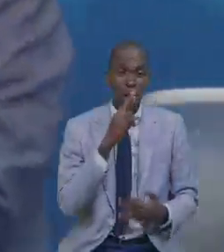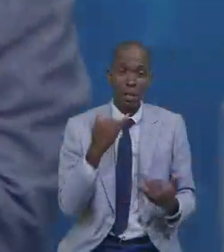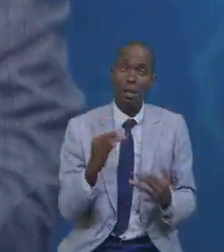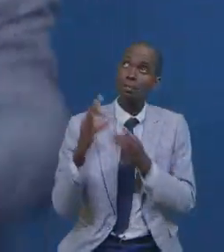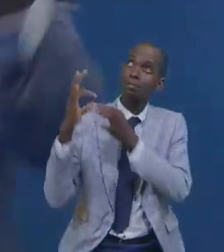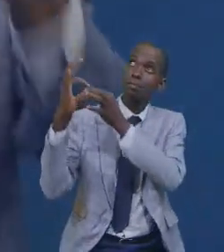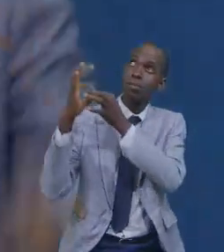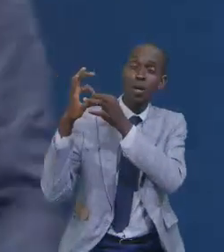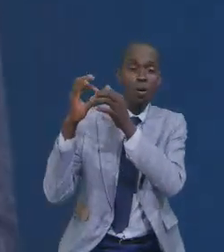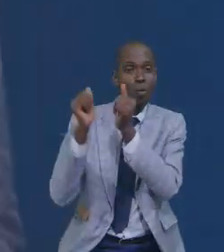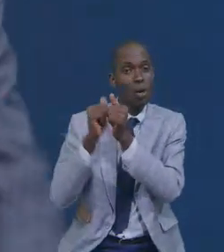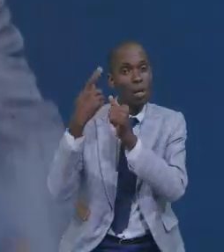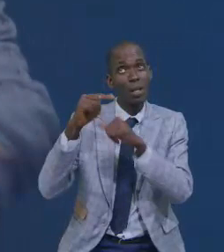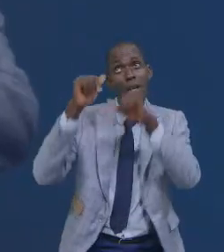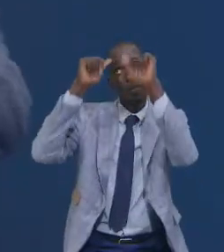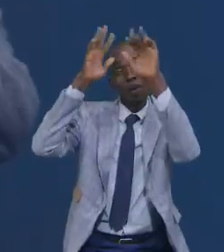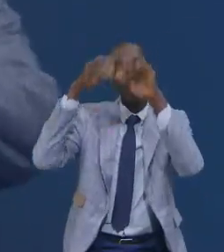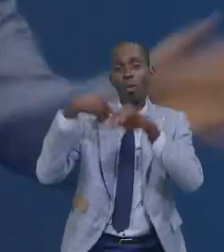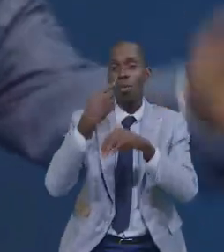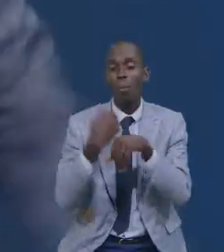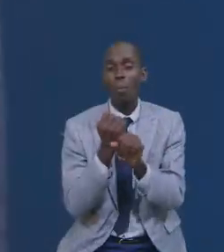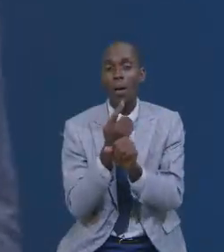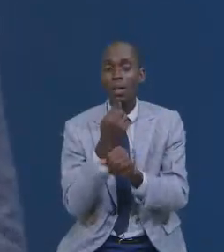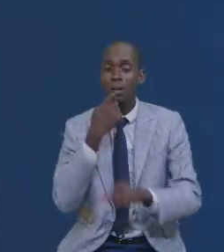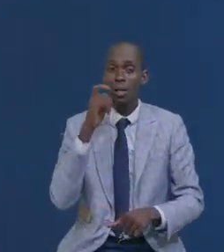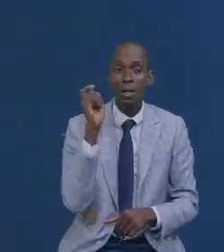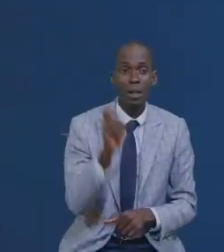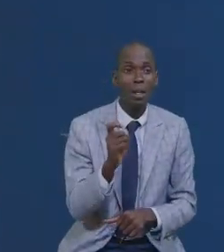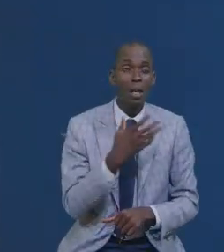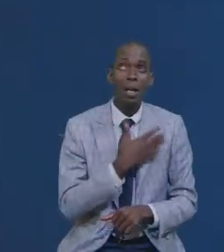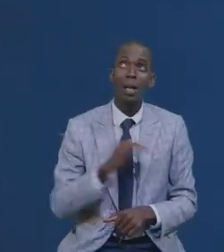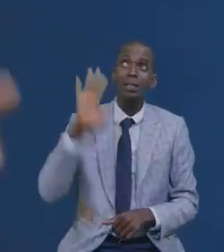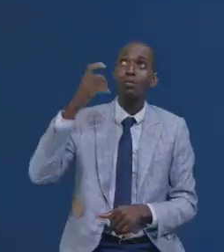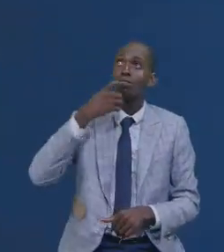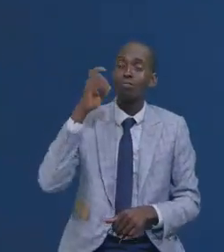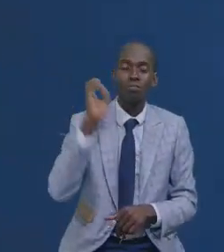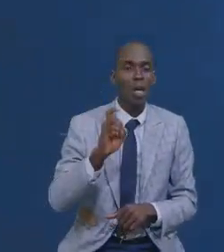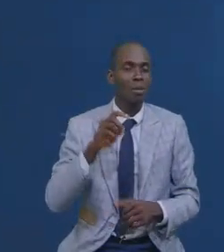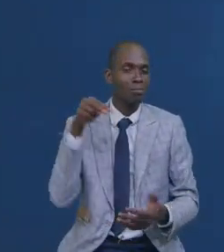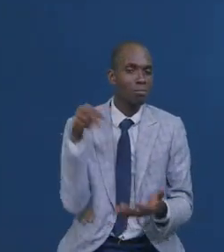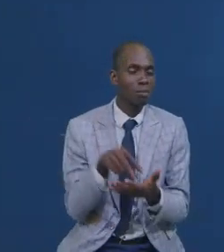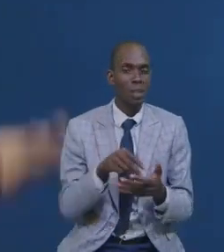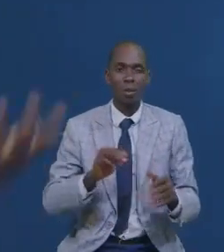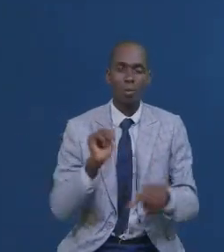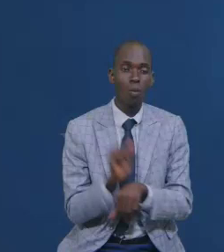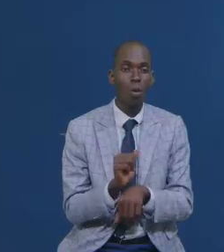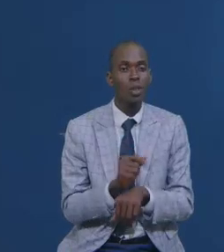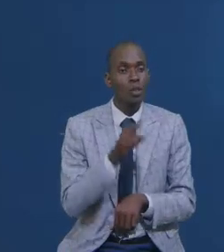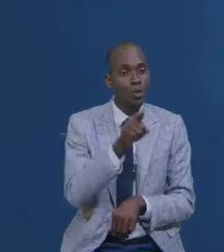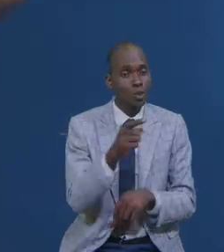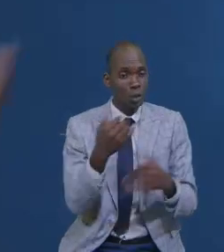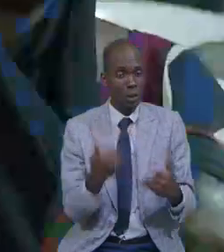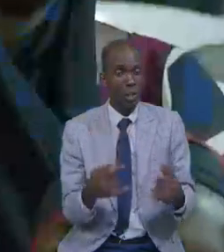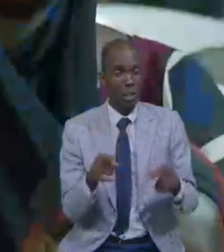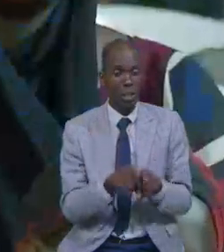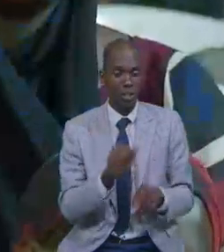Father who makes decree, and the decree is fulfilled, you now, as a child of God, a son